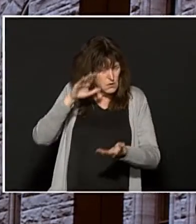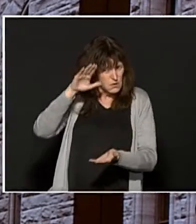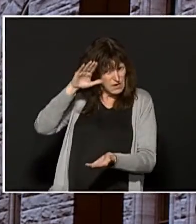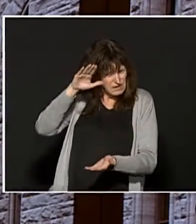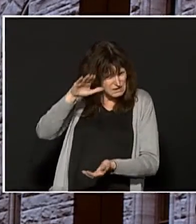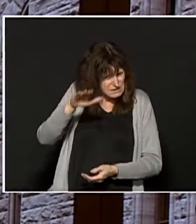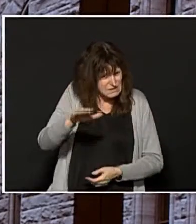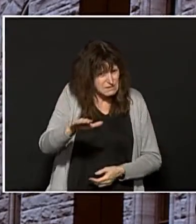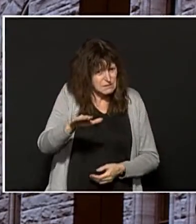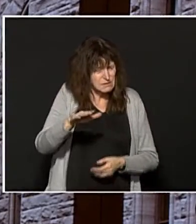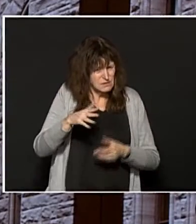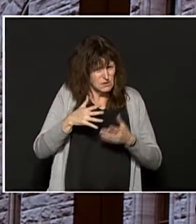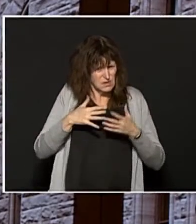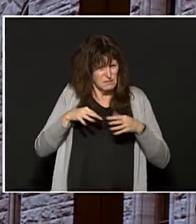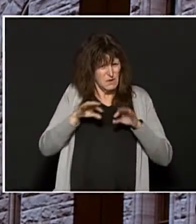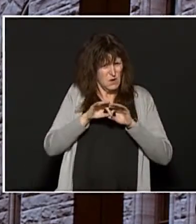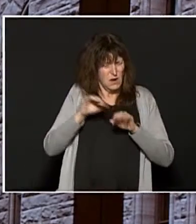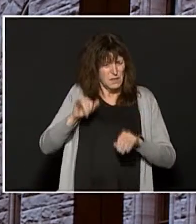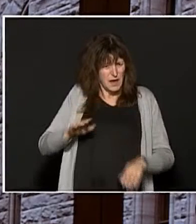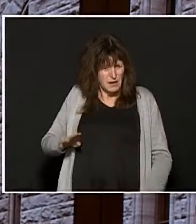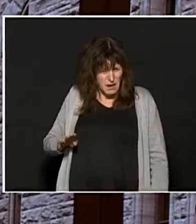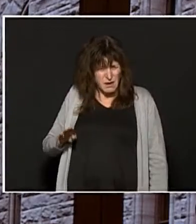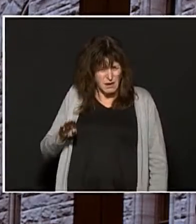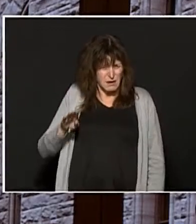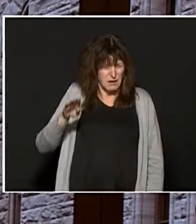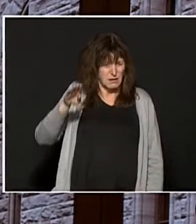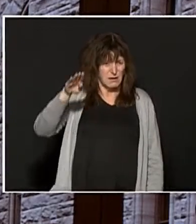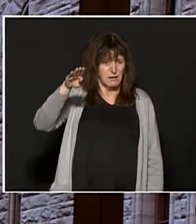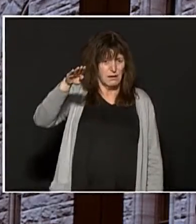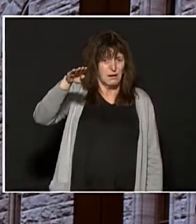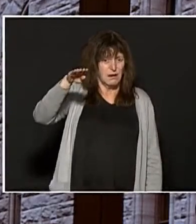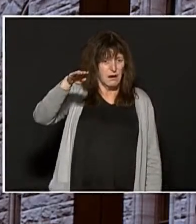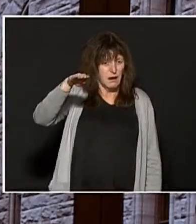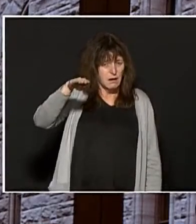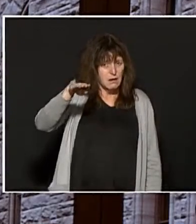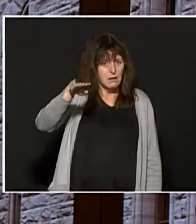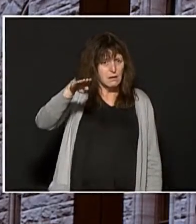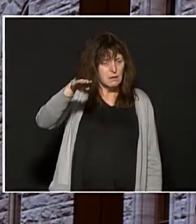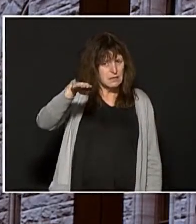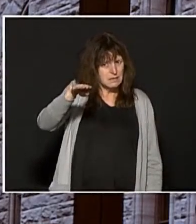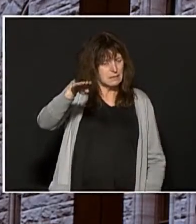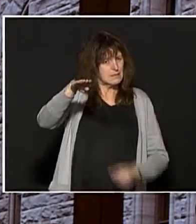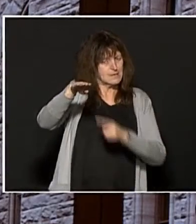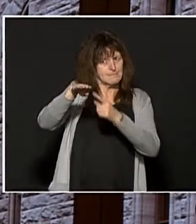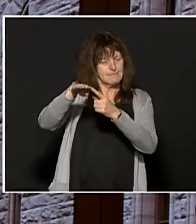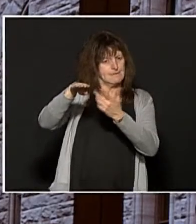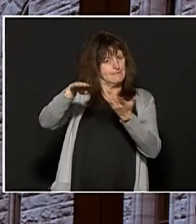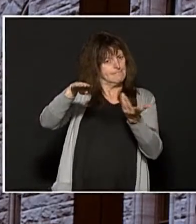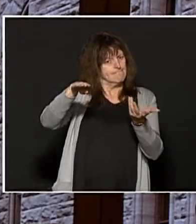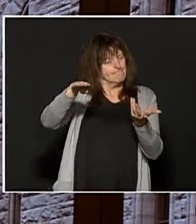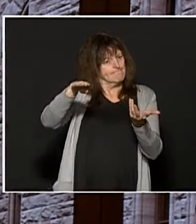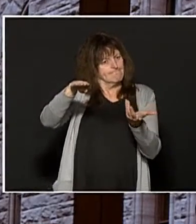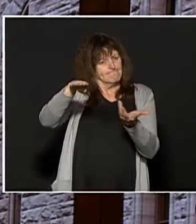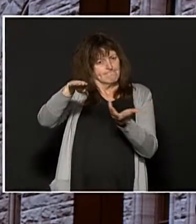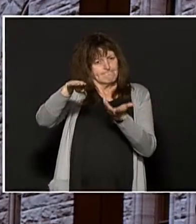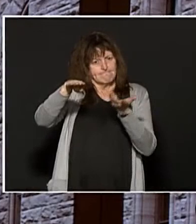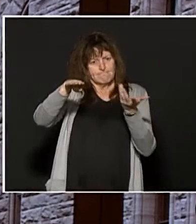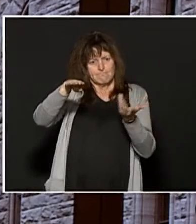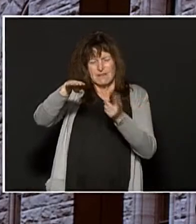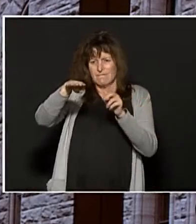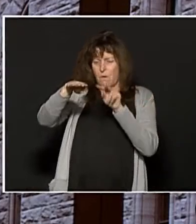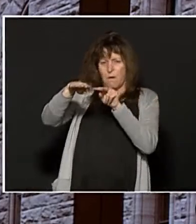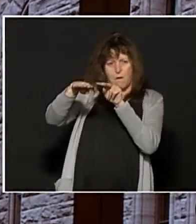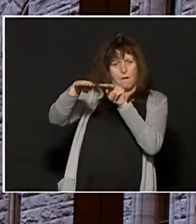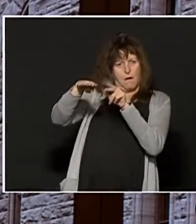important because we're seeing this plateau, and as Dr. Brown has alluded to, we have to watch this very carefully.